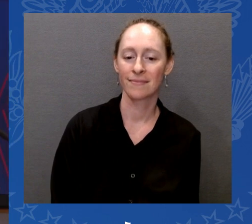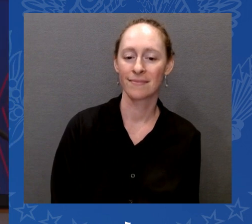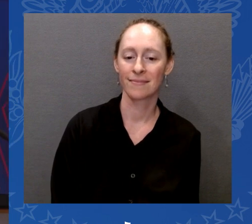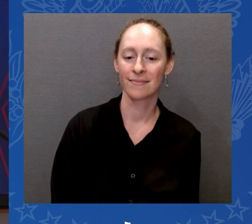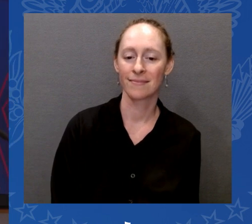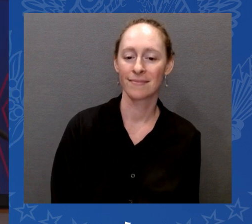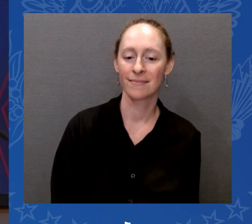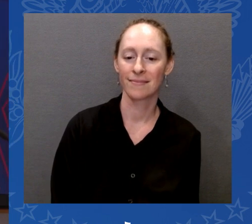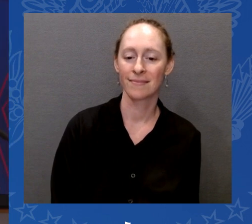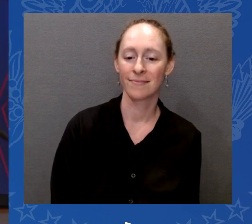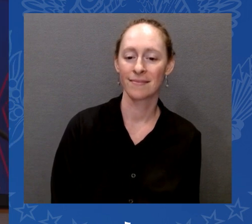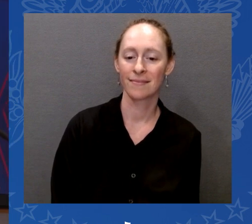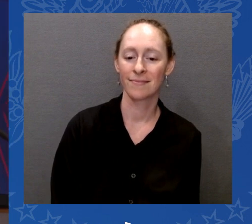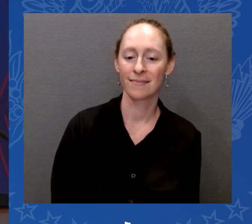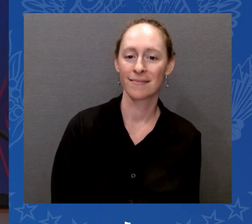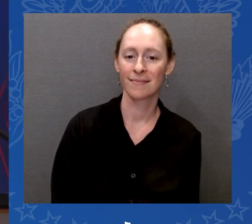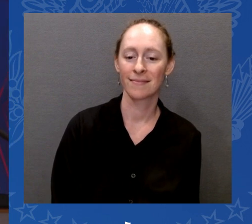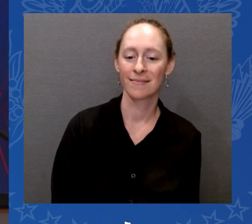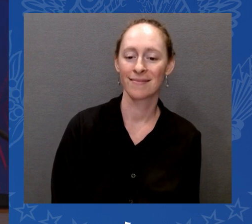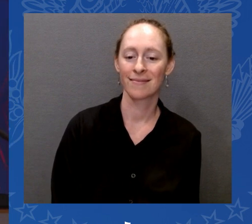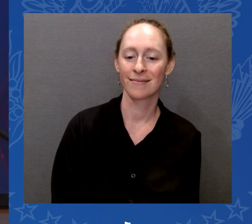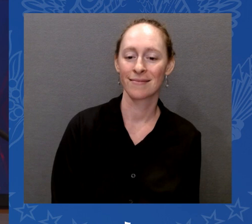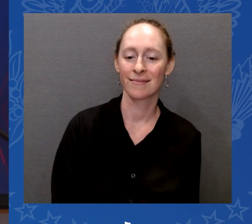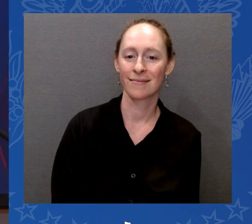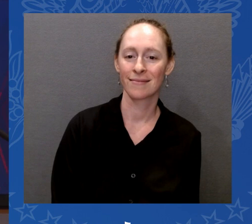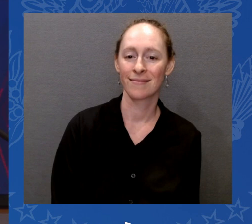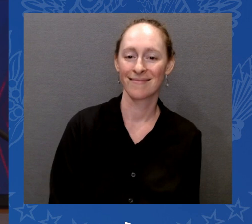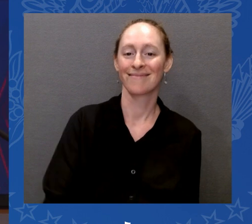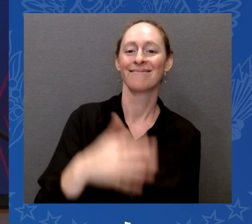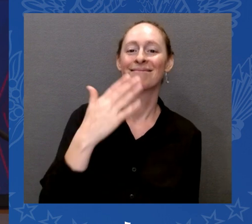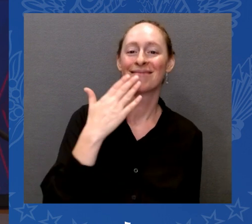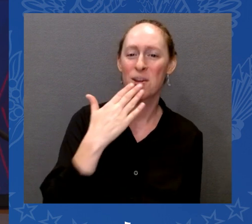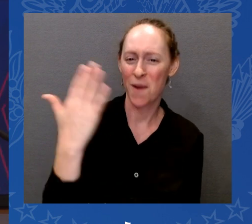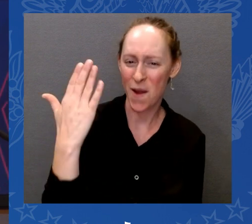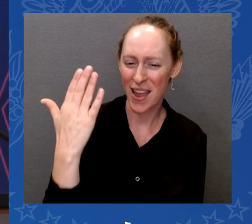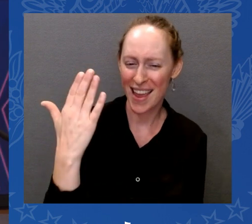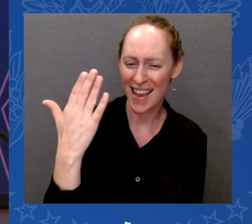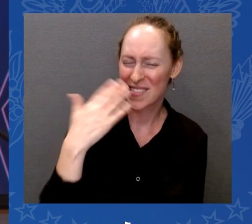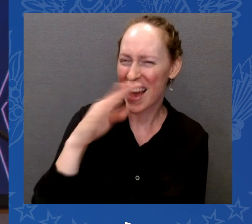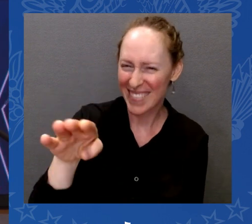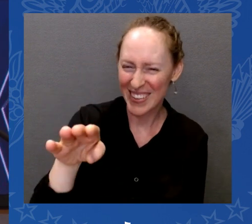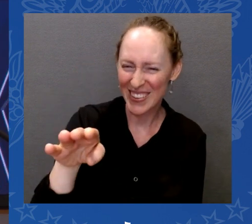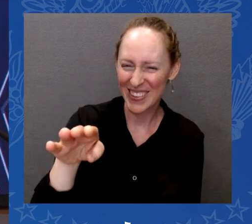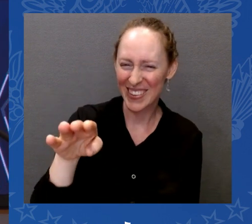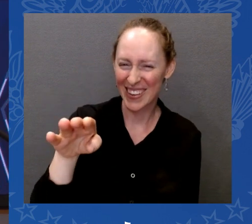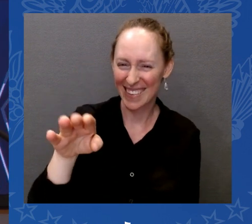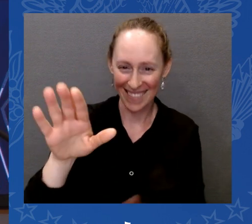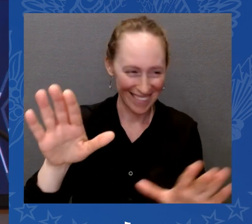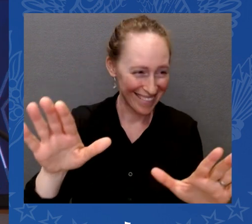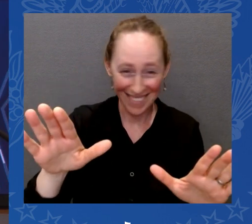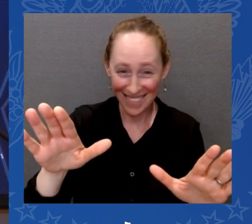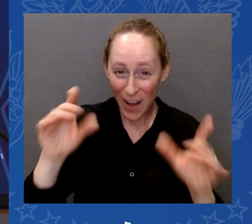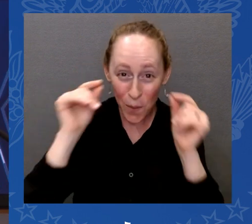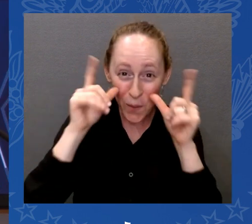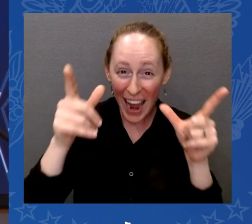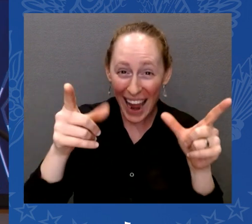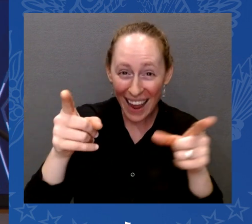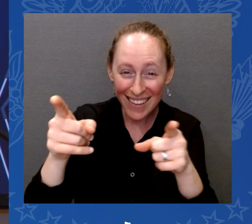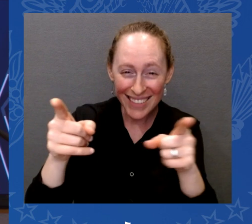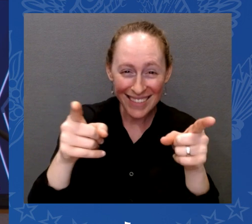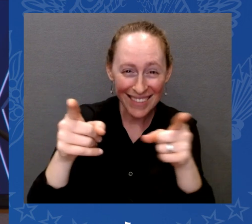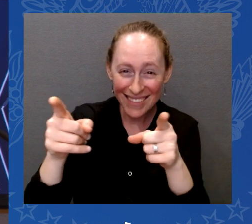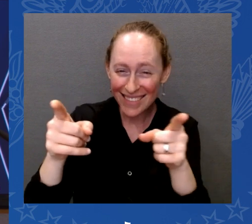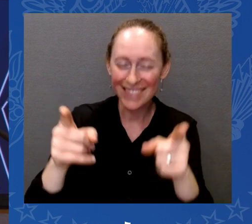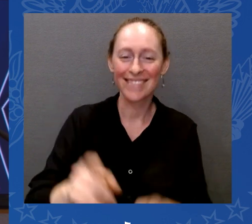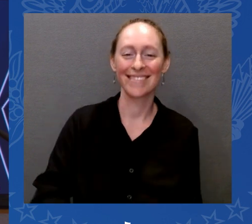Good morning, Central New York. No, it's afternoon, isn't it? Just see if you're awake. I know some of you have been here since this morning, and I appreciate your